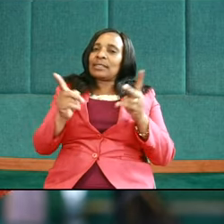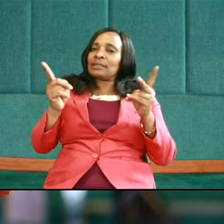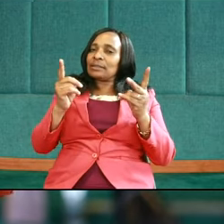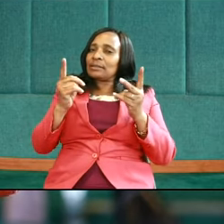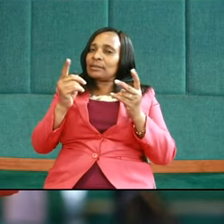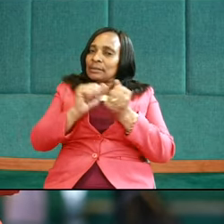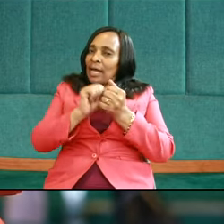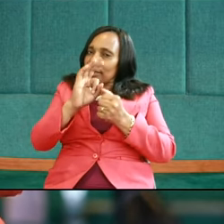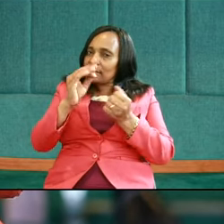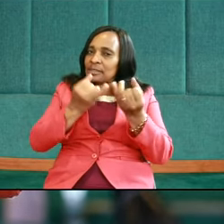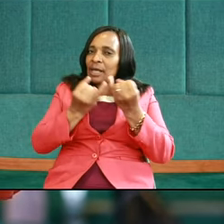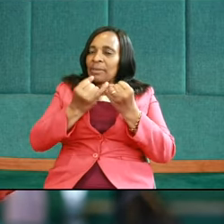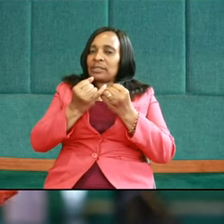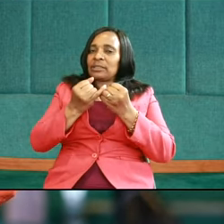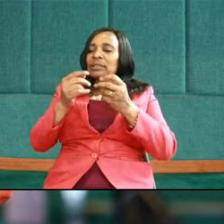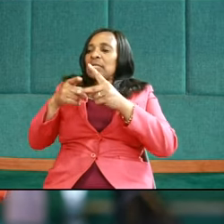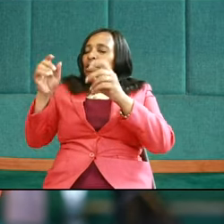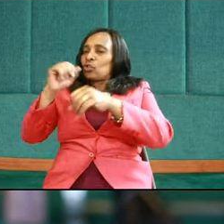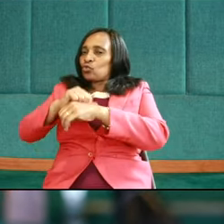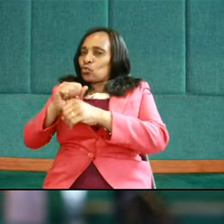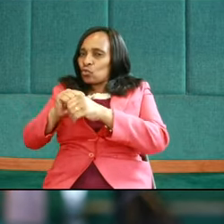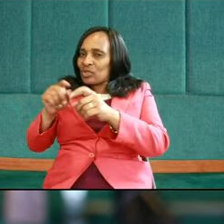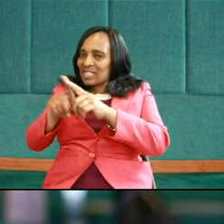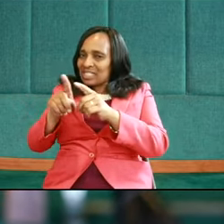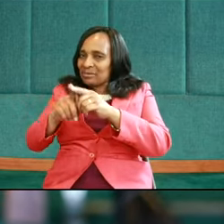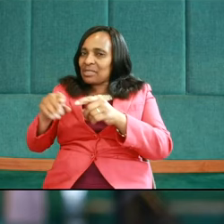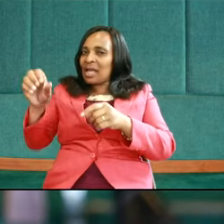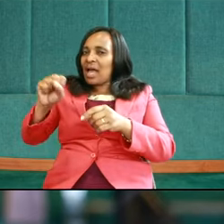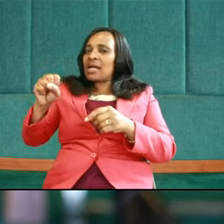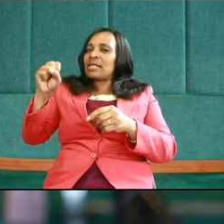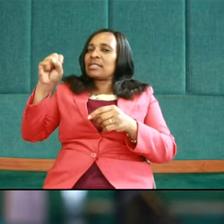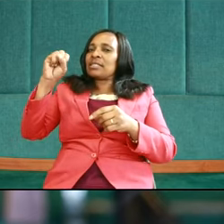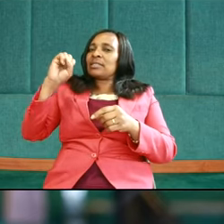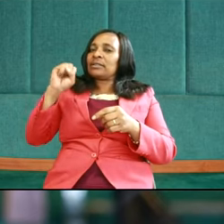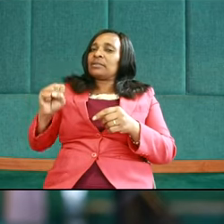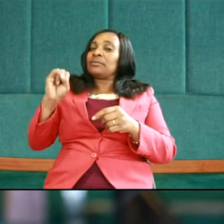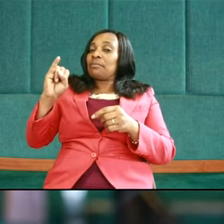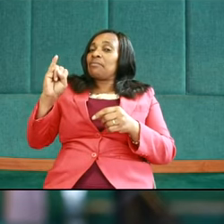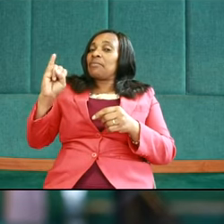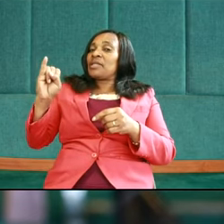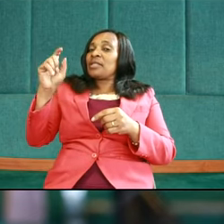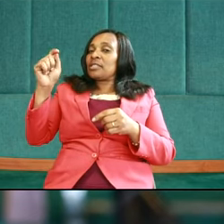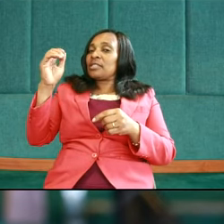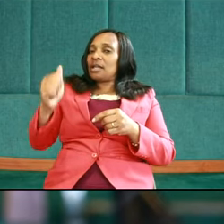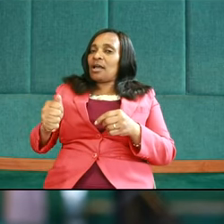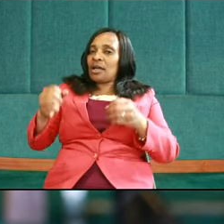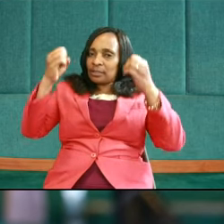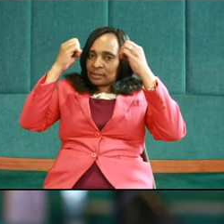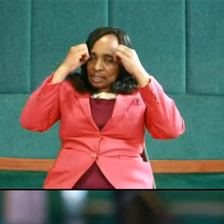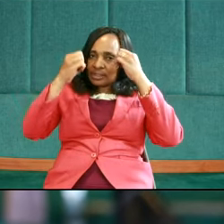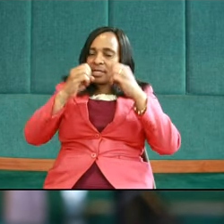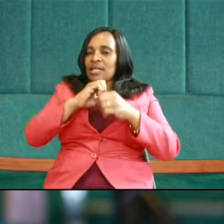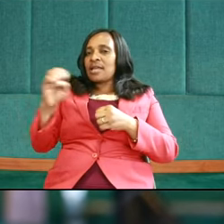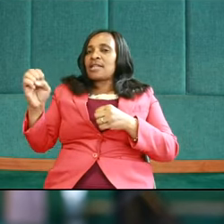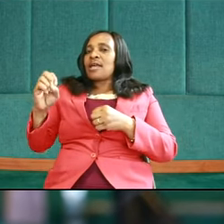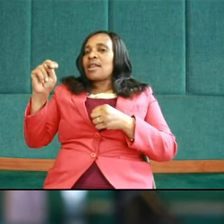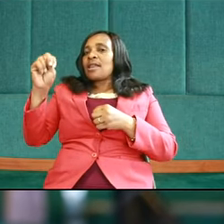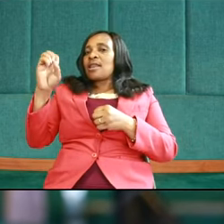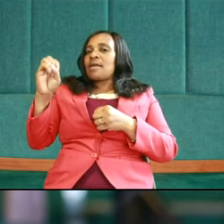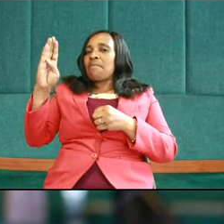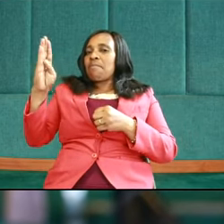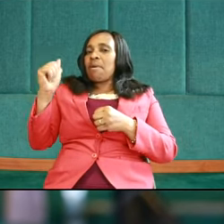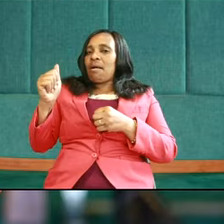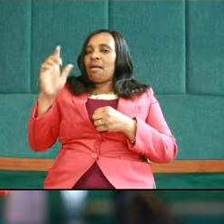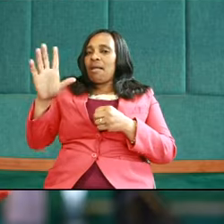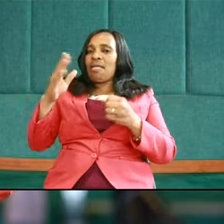help establish a school where children like Asmita can study in eastern Nepal. Thank you for